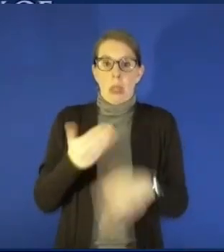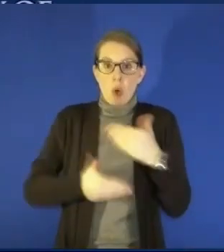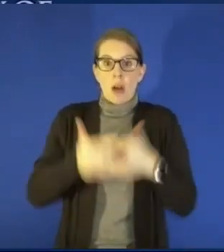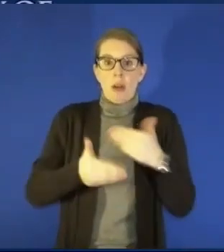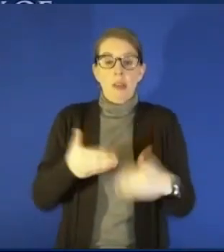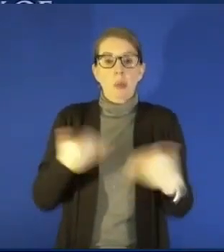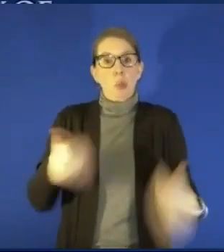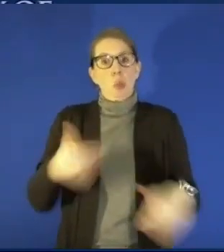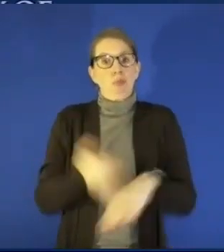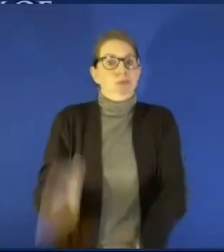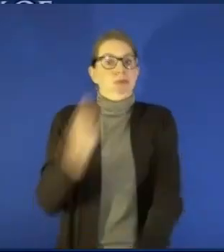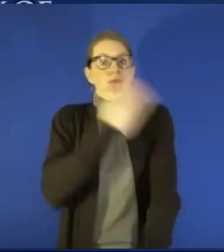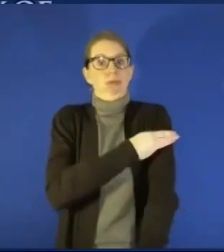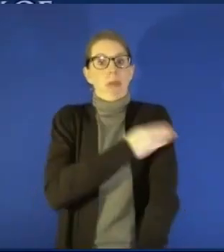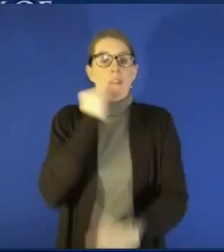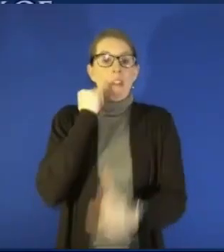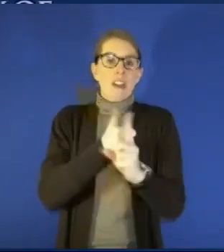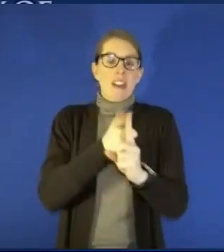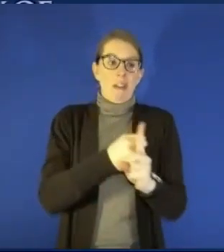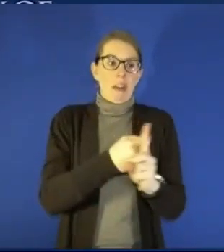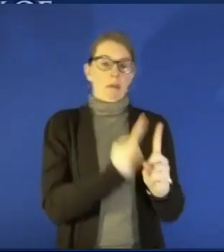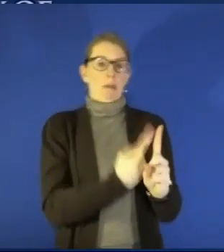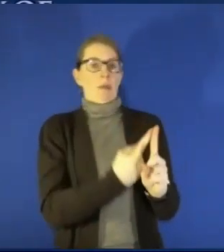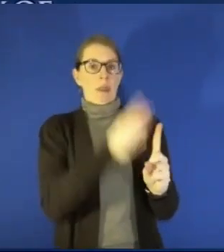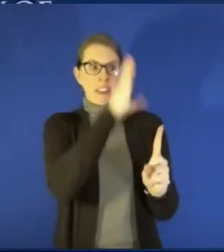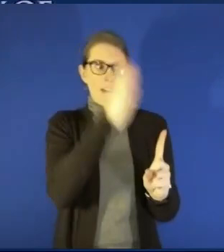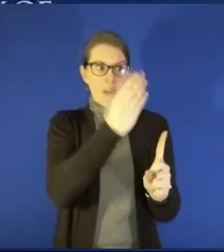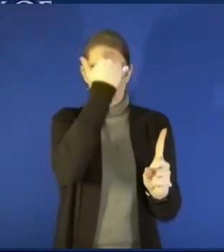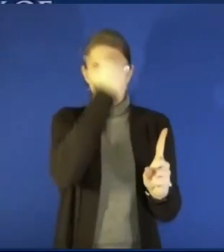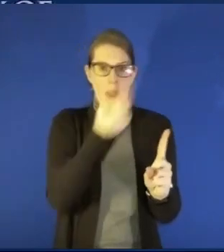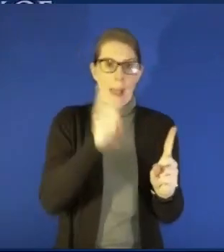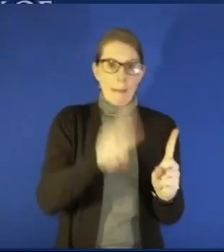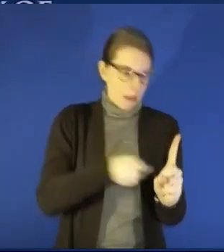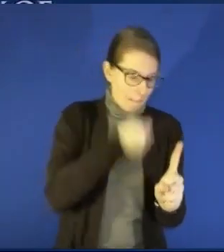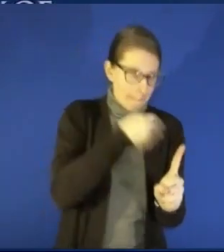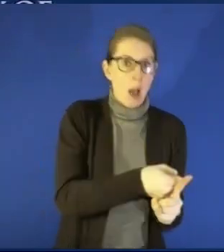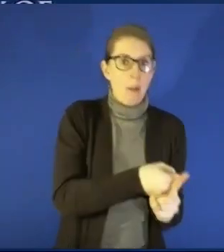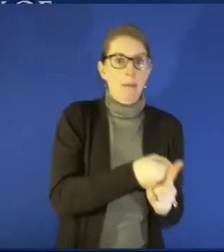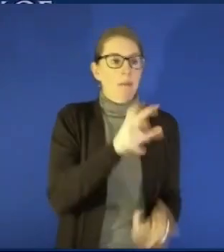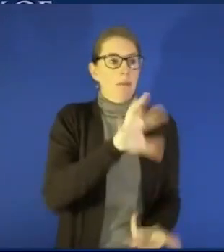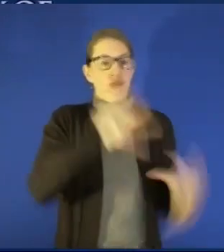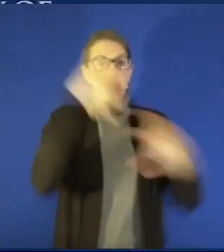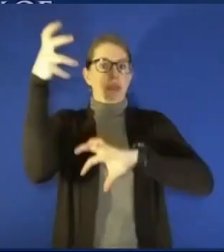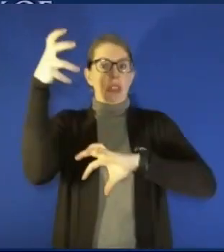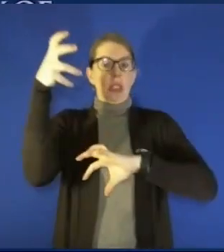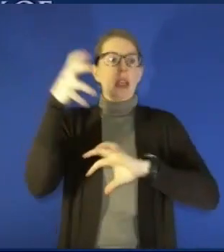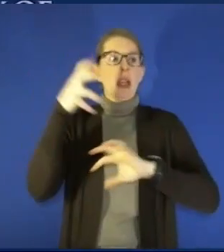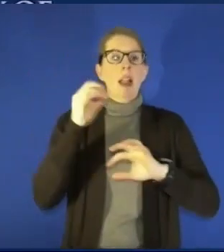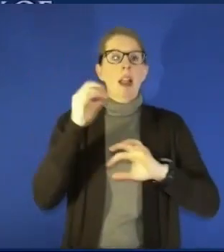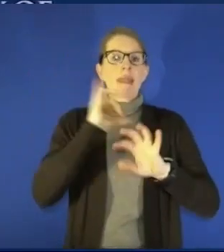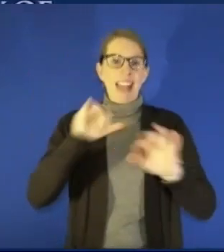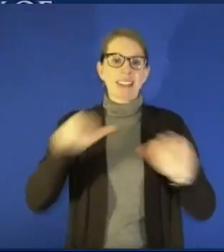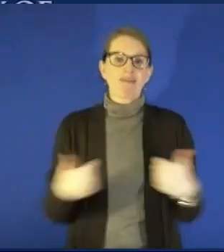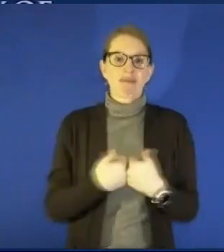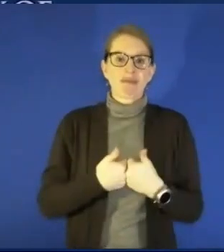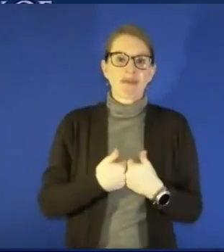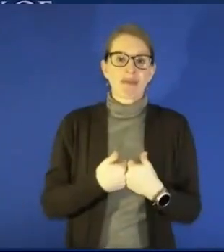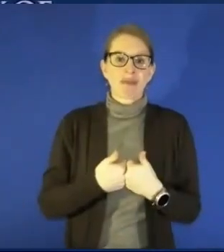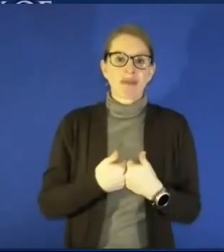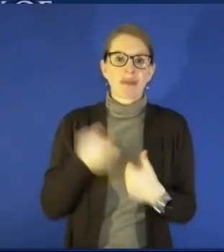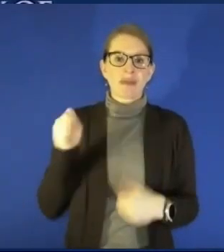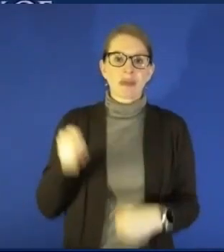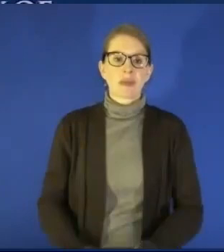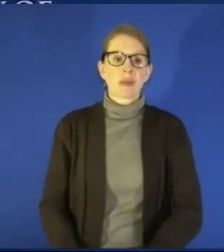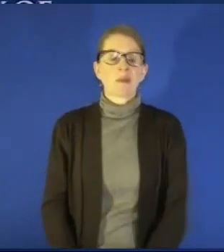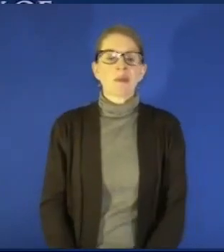you're the one and you never saw it coming and your life is turned on its head, that's a challenge, right? That's a big challenge. And the